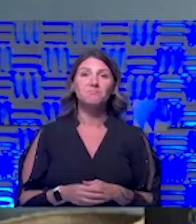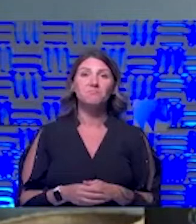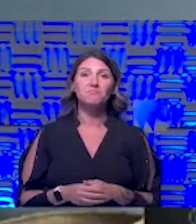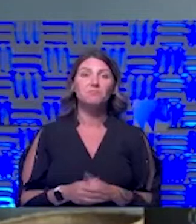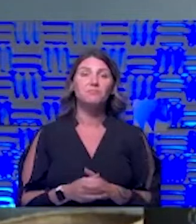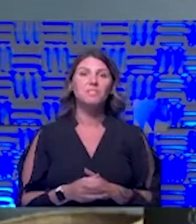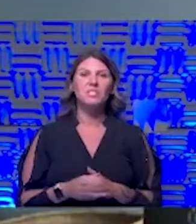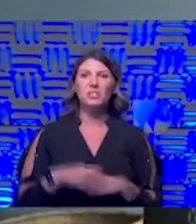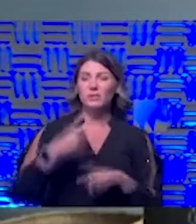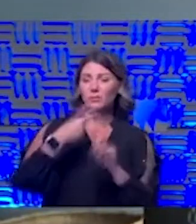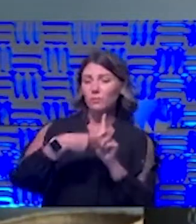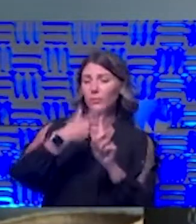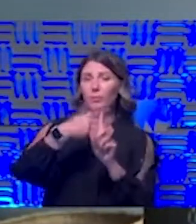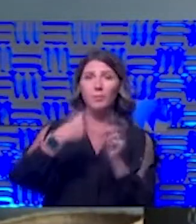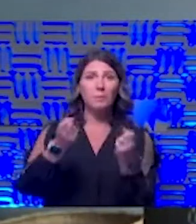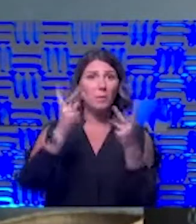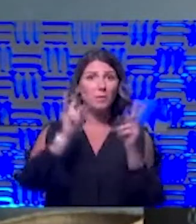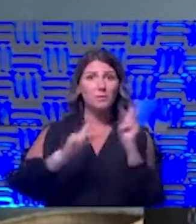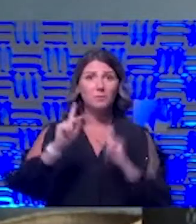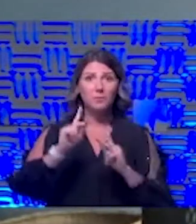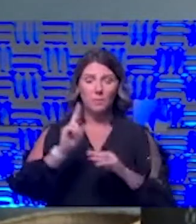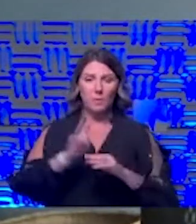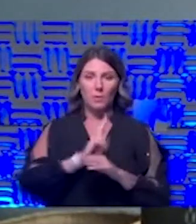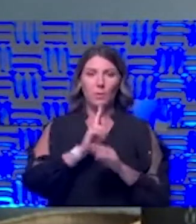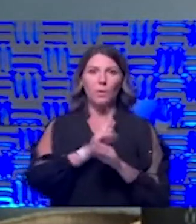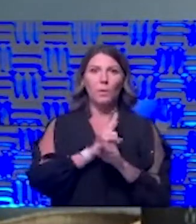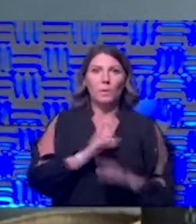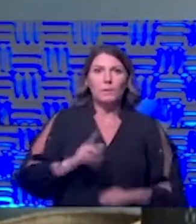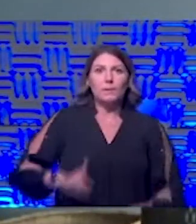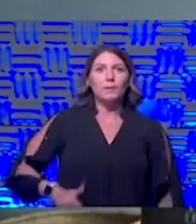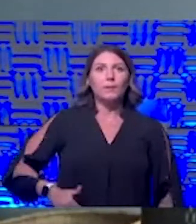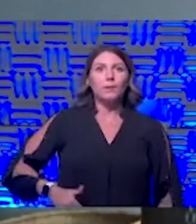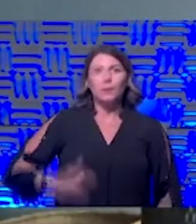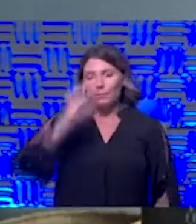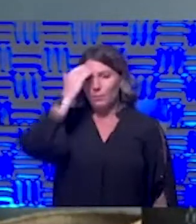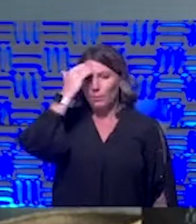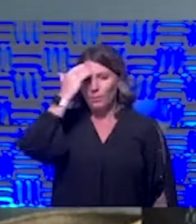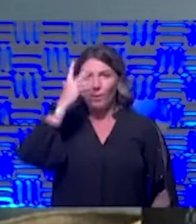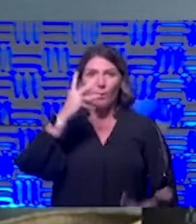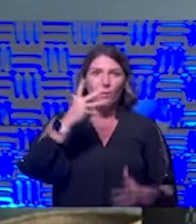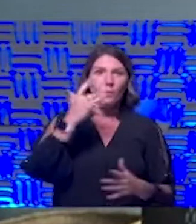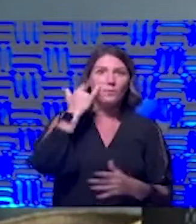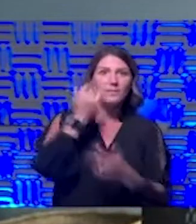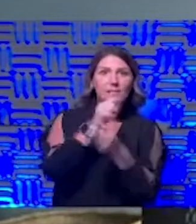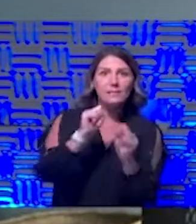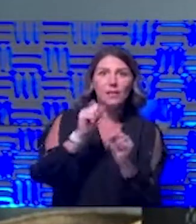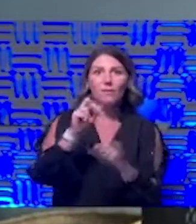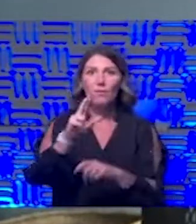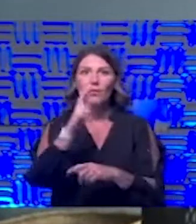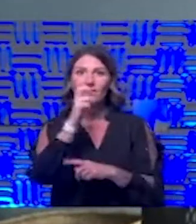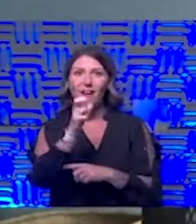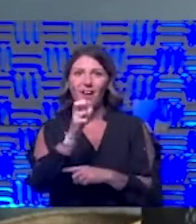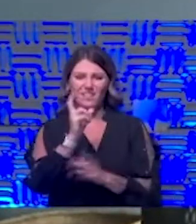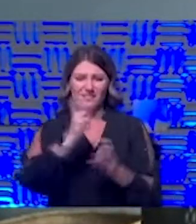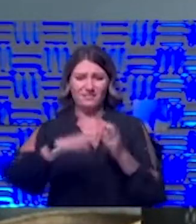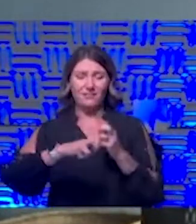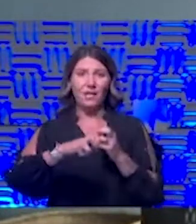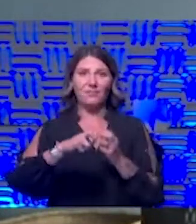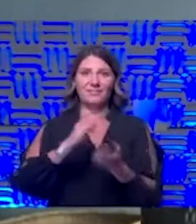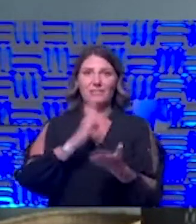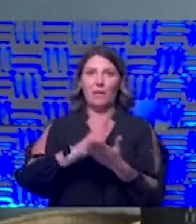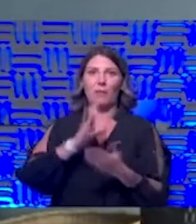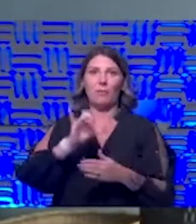months using hypervigilance in order to keep ourselves safe. And it's pretty hard to unwind all of that